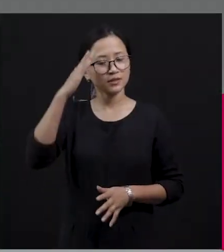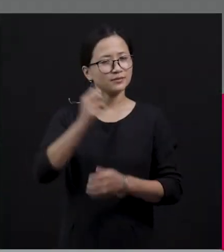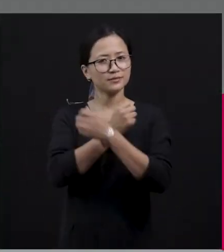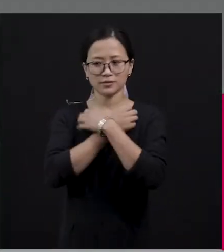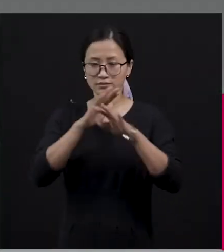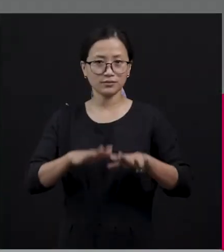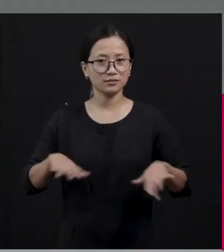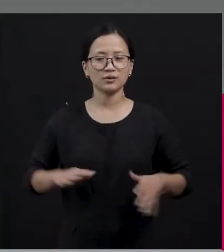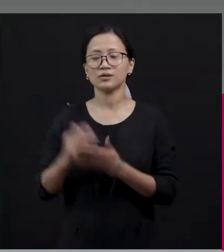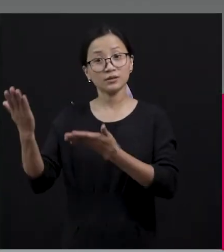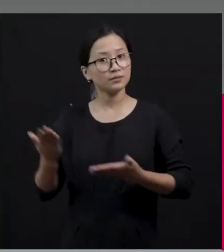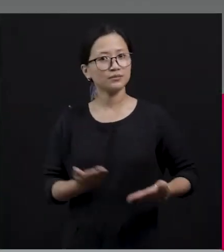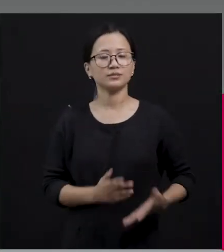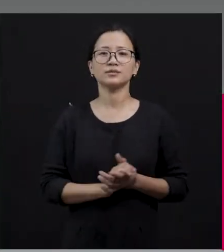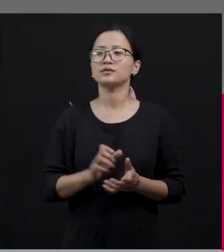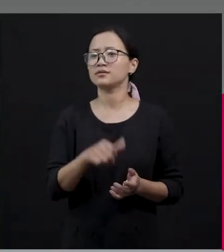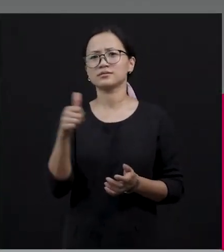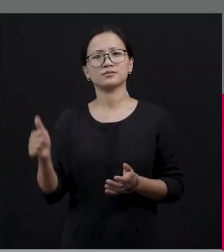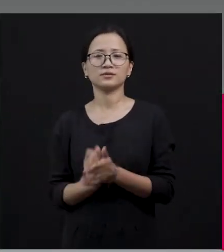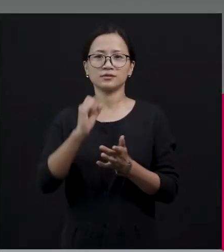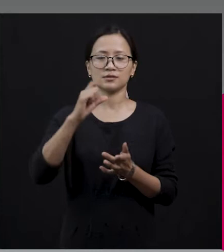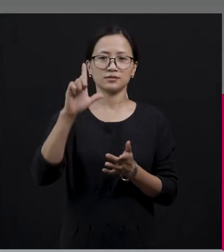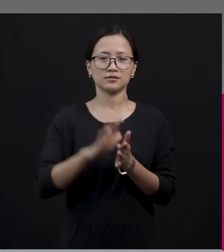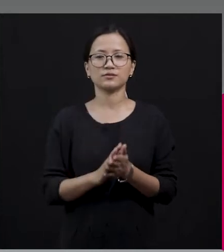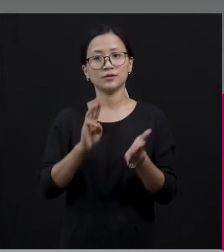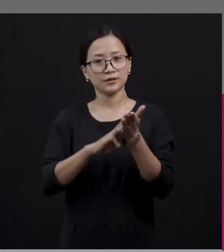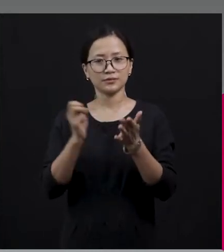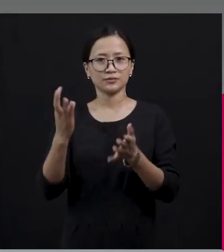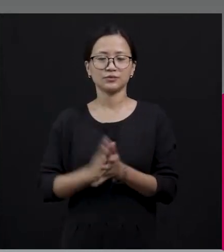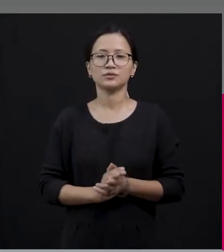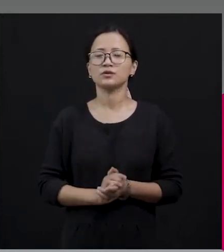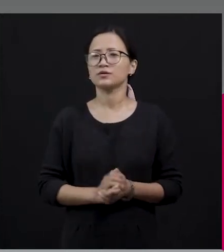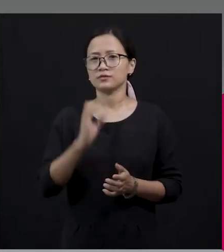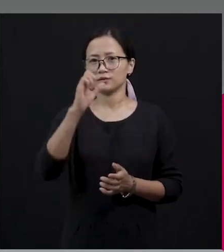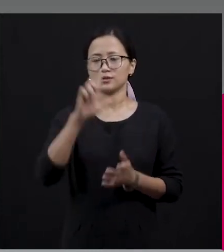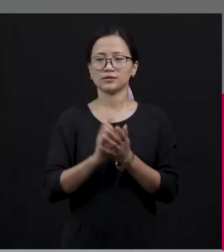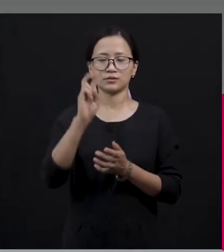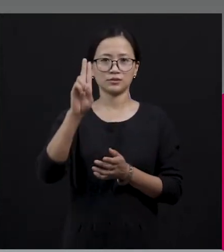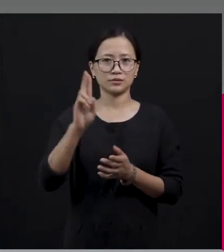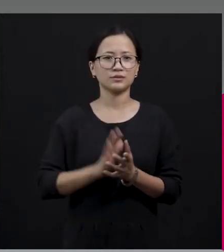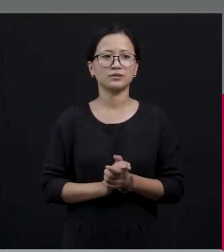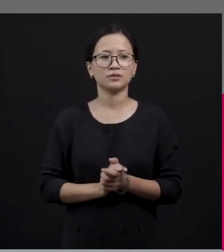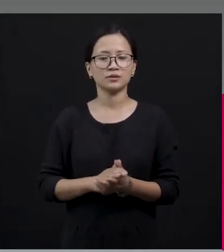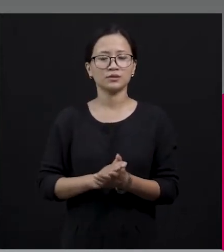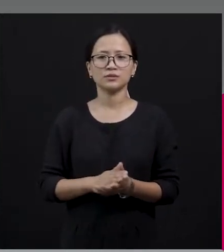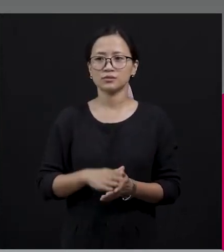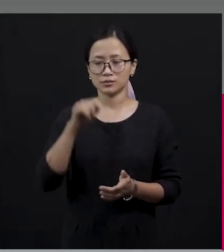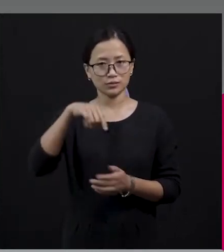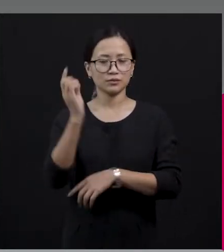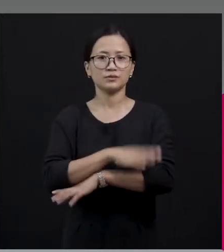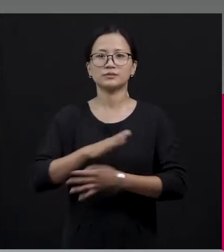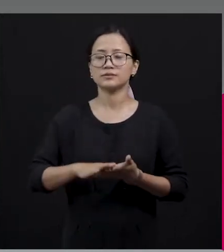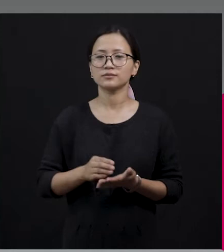Hello, dear children, and welcome back to another class of mathematics for class 2. Today, we will be dealing with